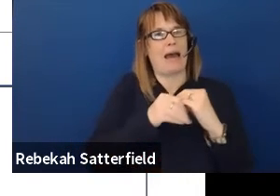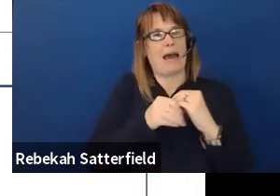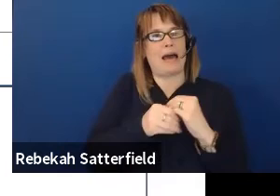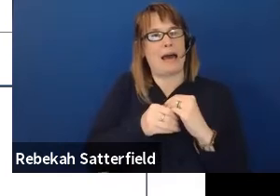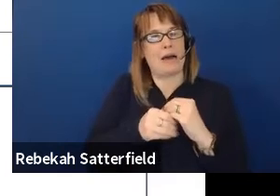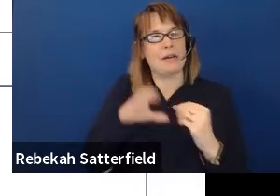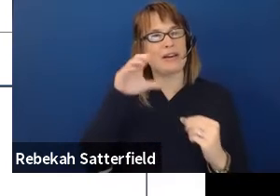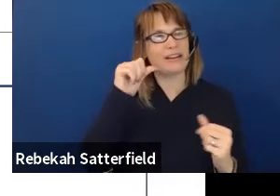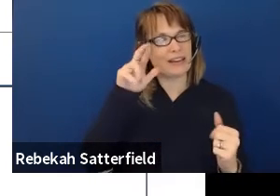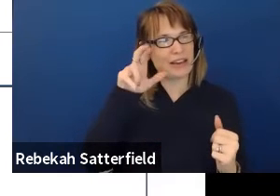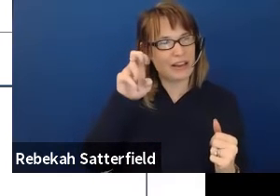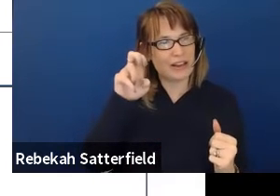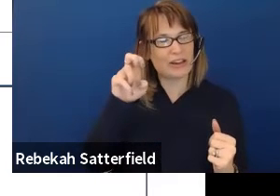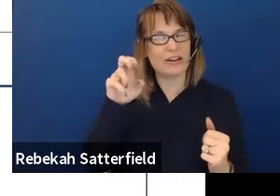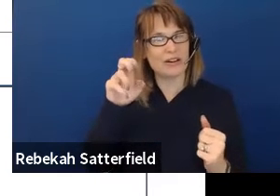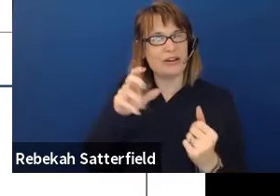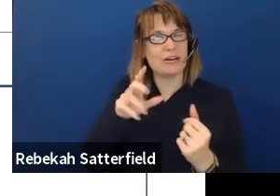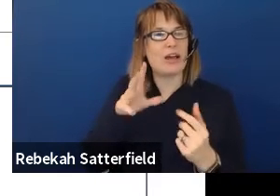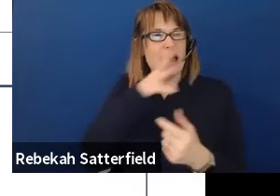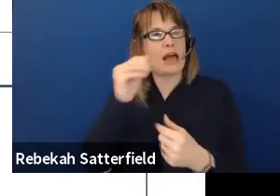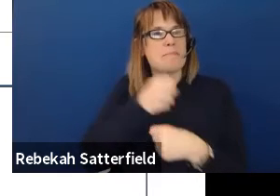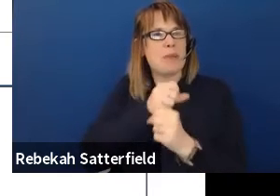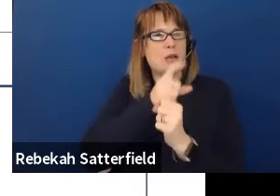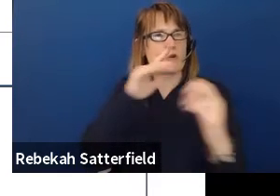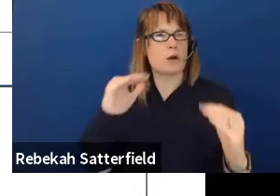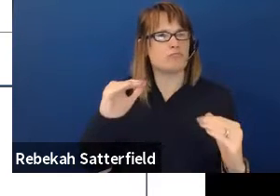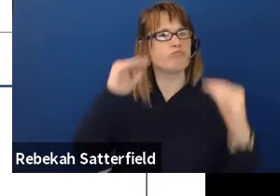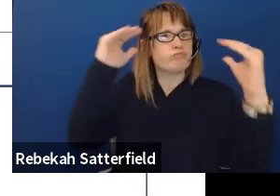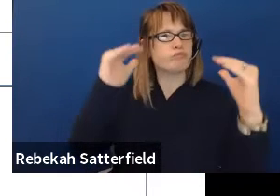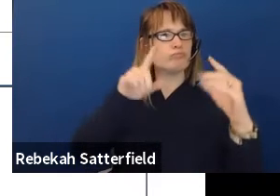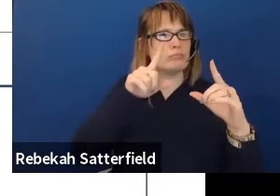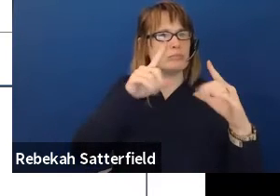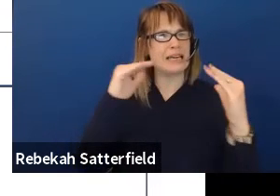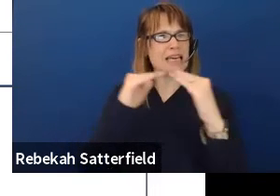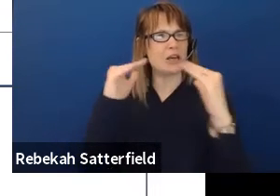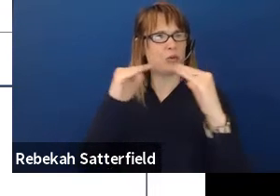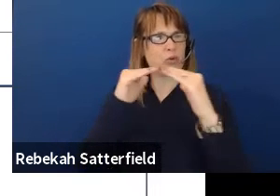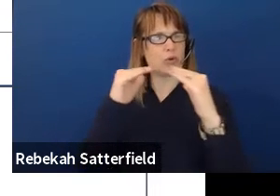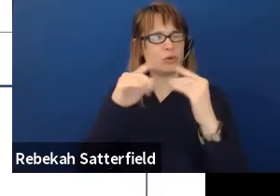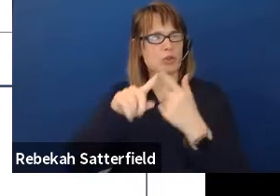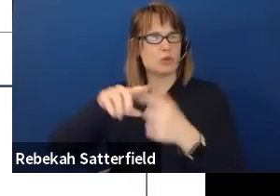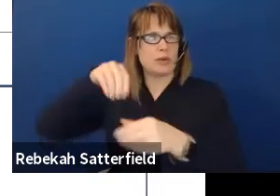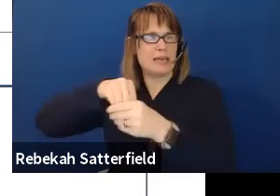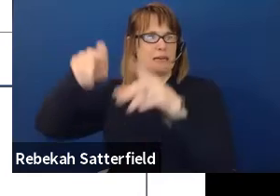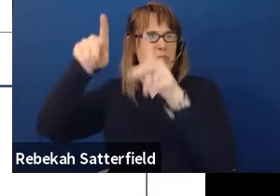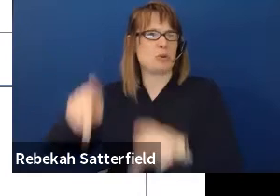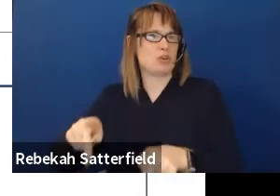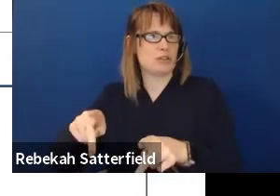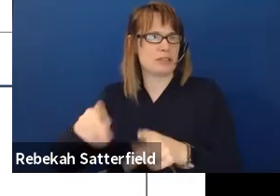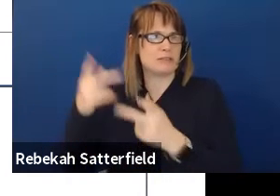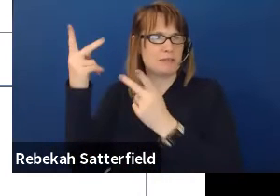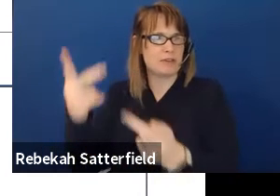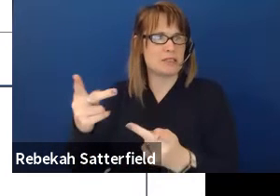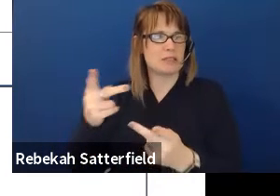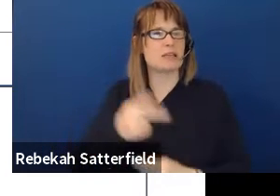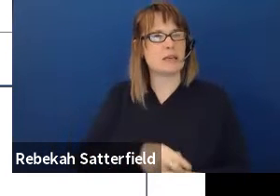as good as an in-person visit, and really increasing the amount of touches to that patient